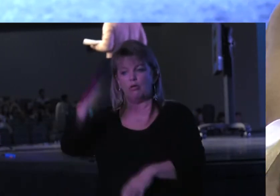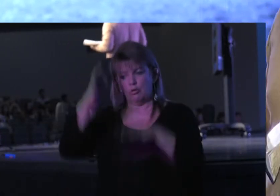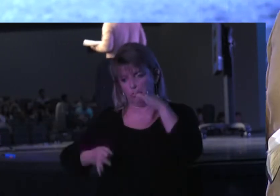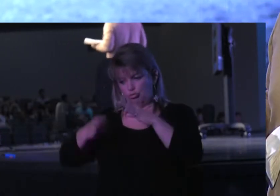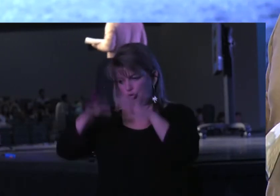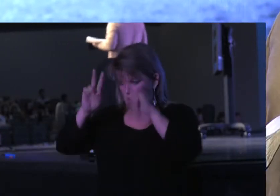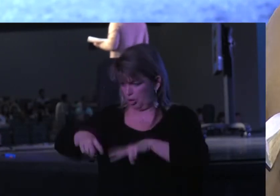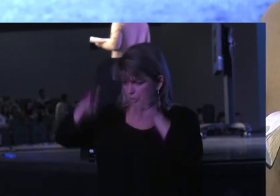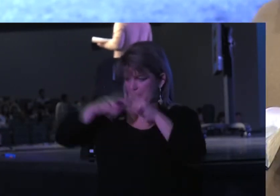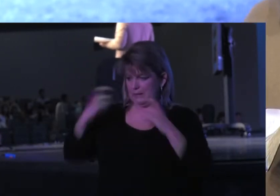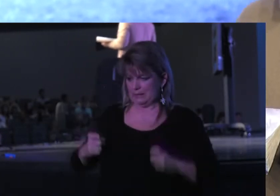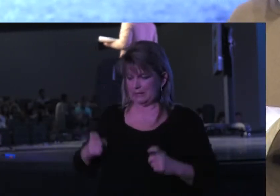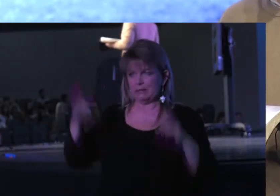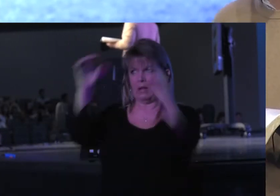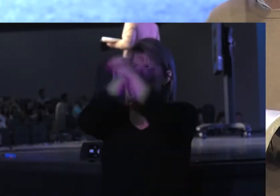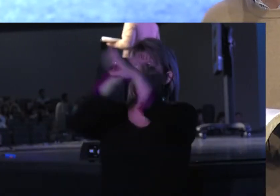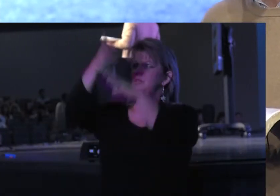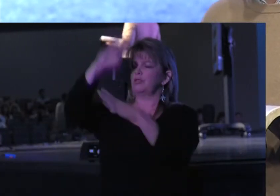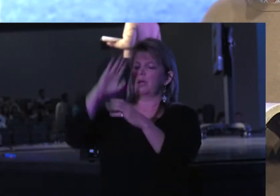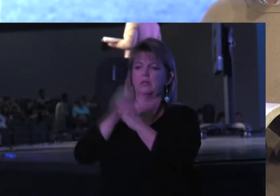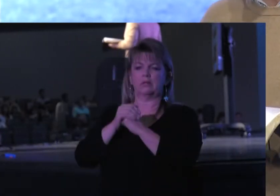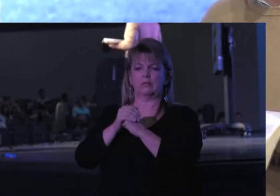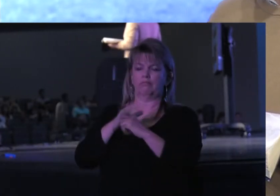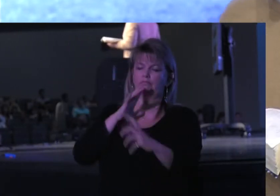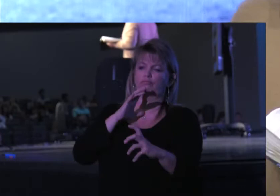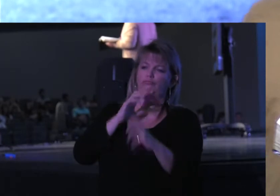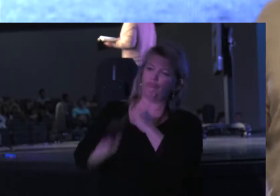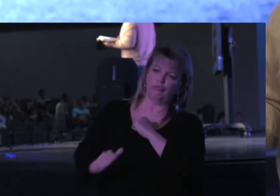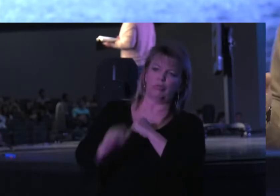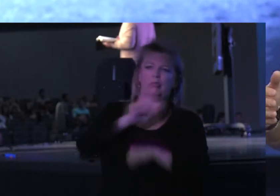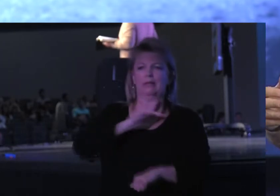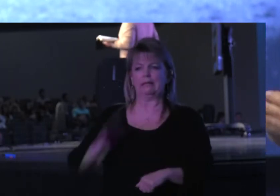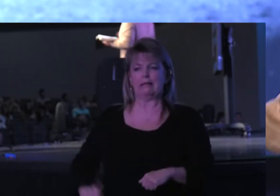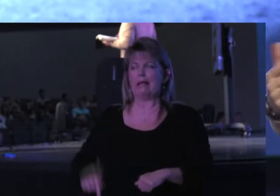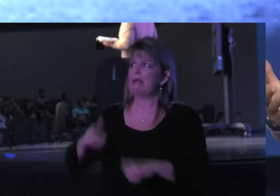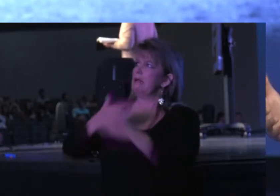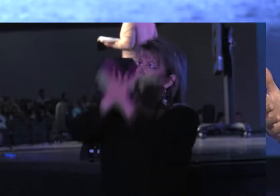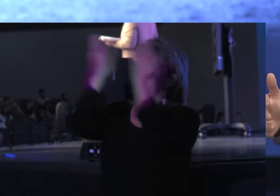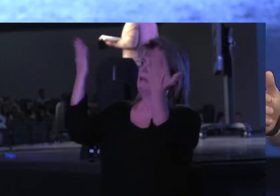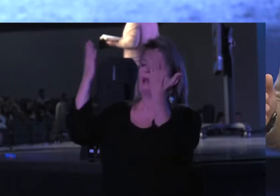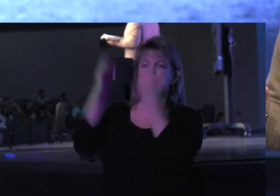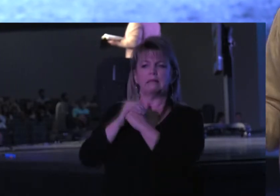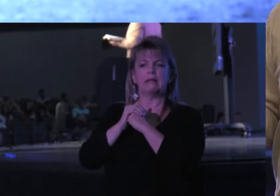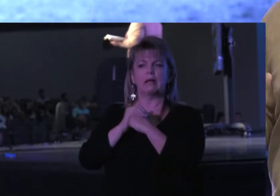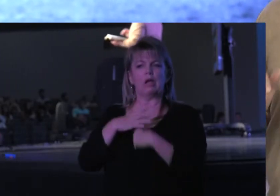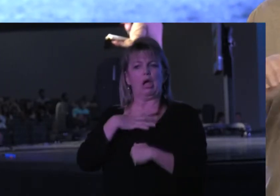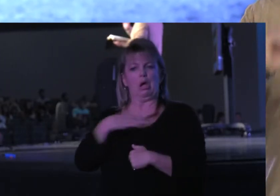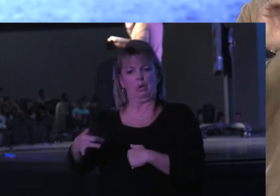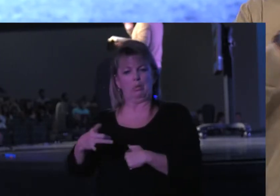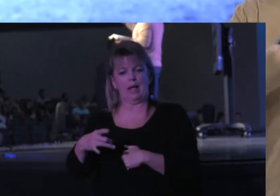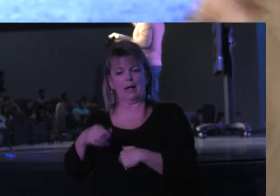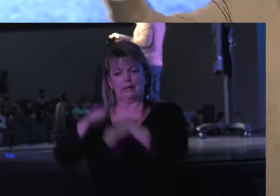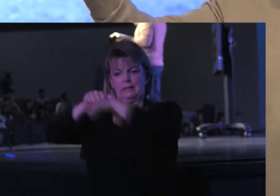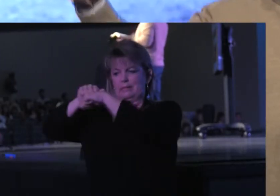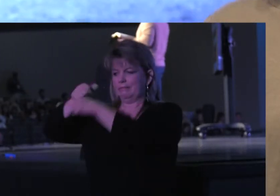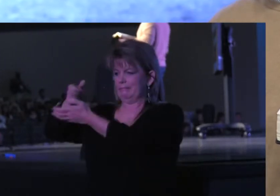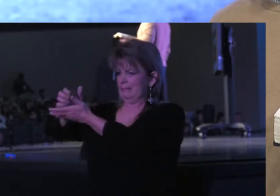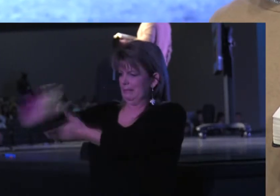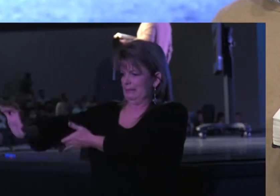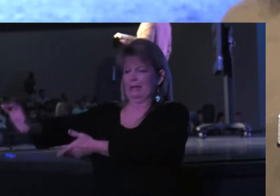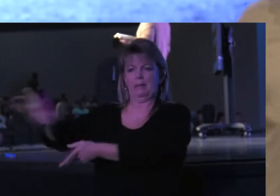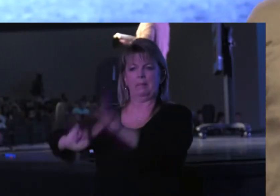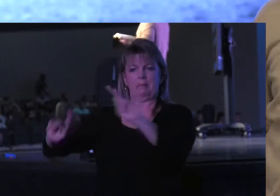picture God as this ruthless king in the sky who likes nothing more than to send people away from